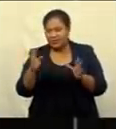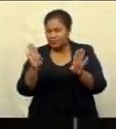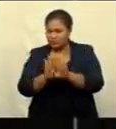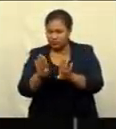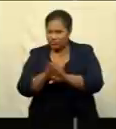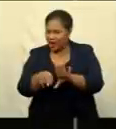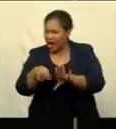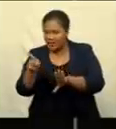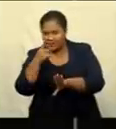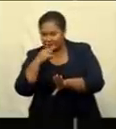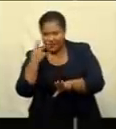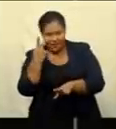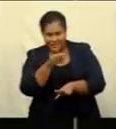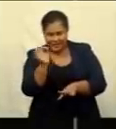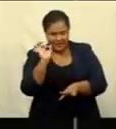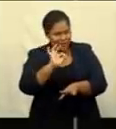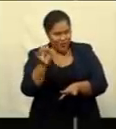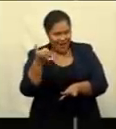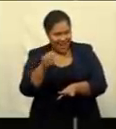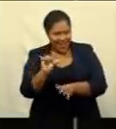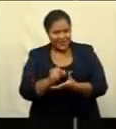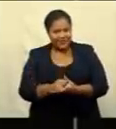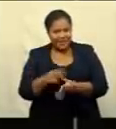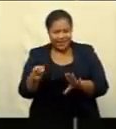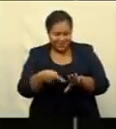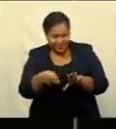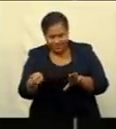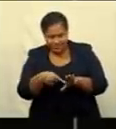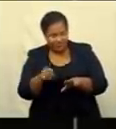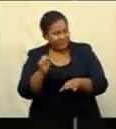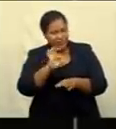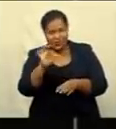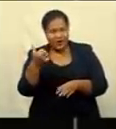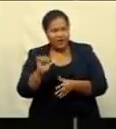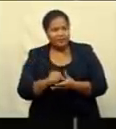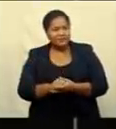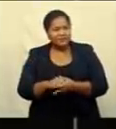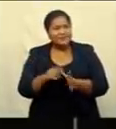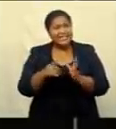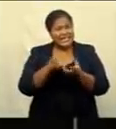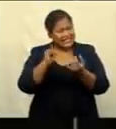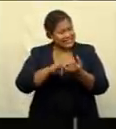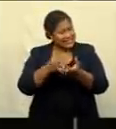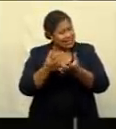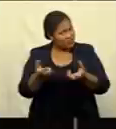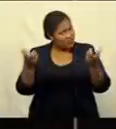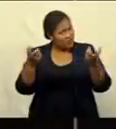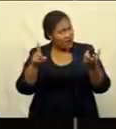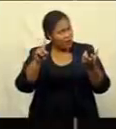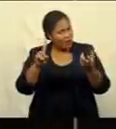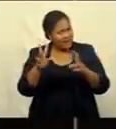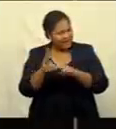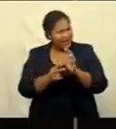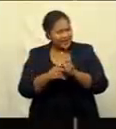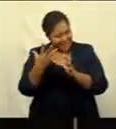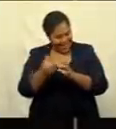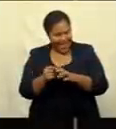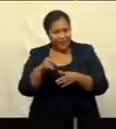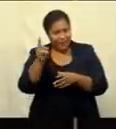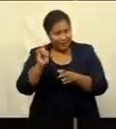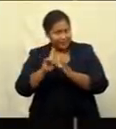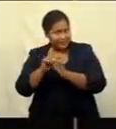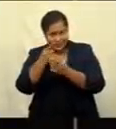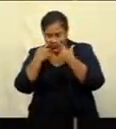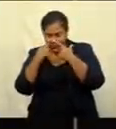unnecessary movement within the village. Lebanese settlement in Serua is one of the villages which has imposed these restrictions since